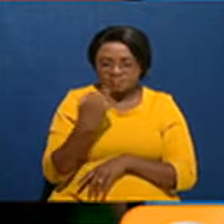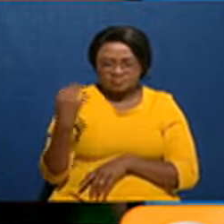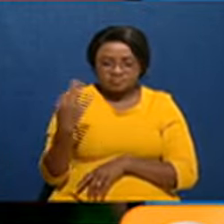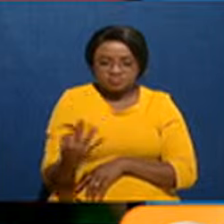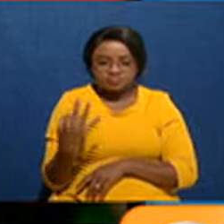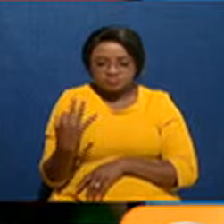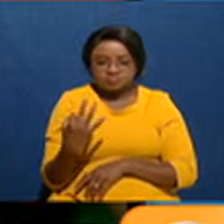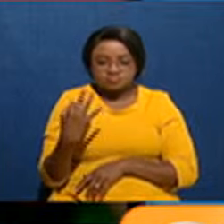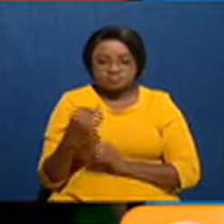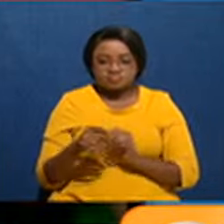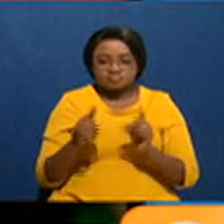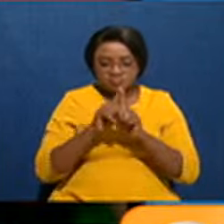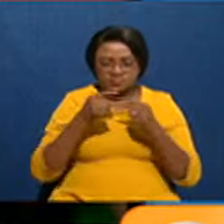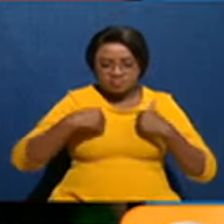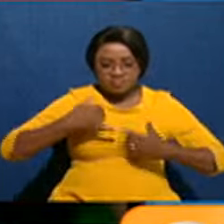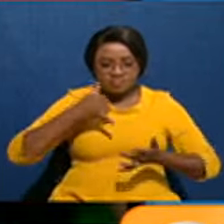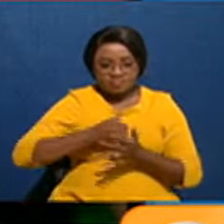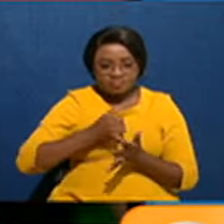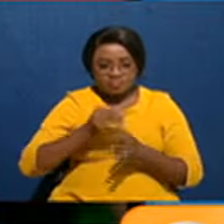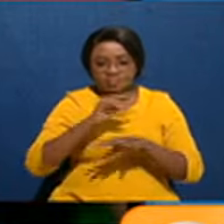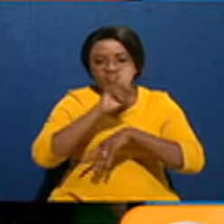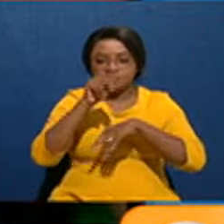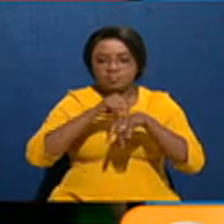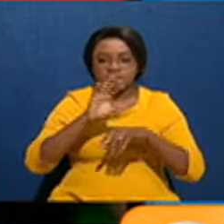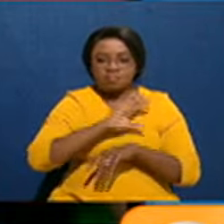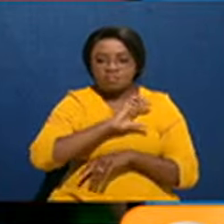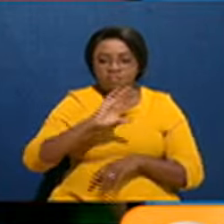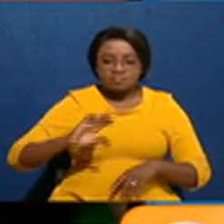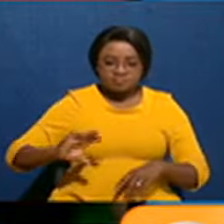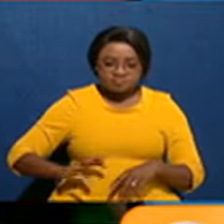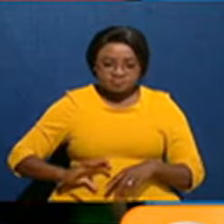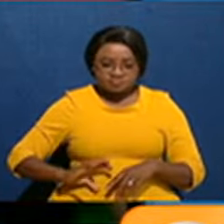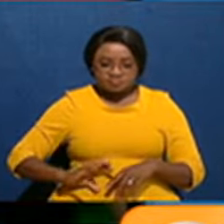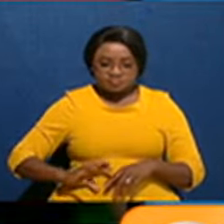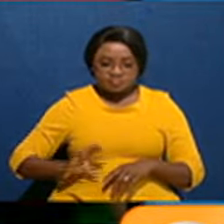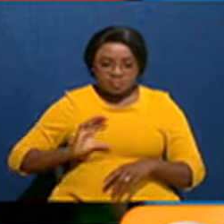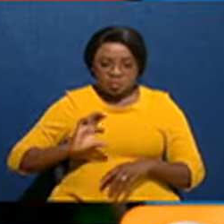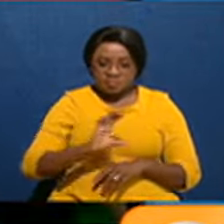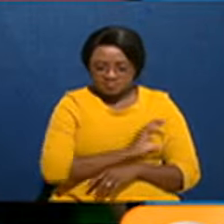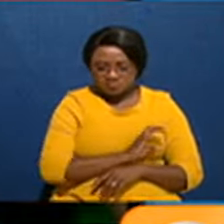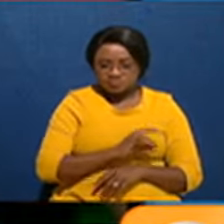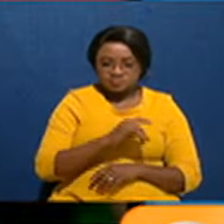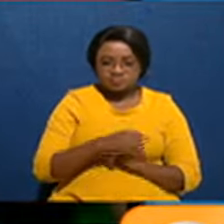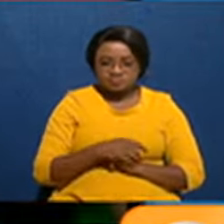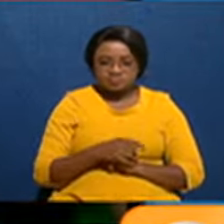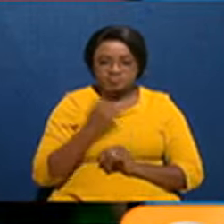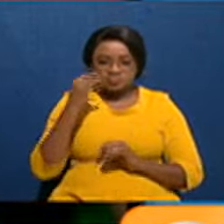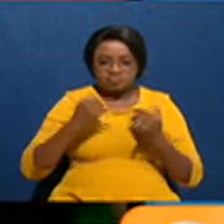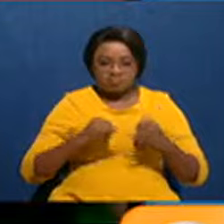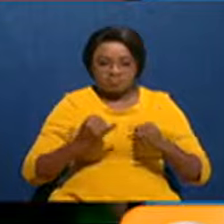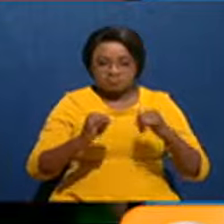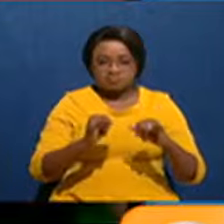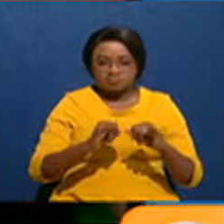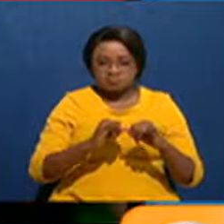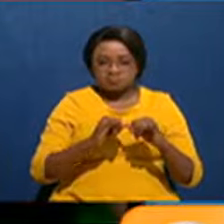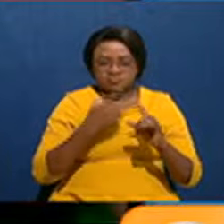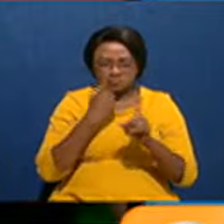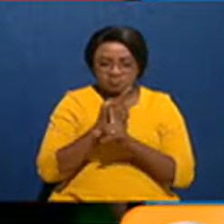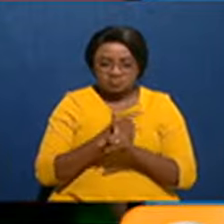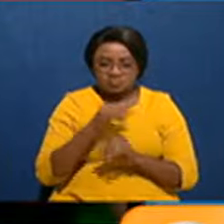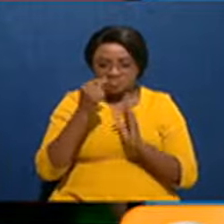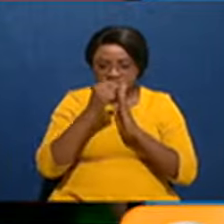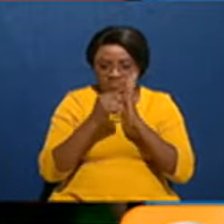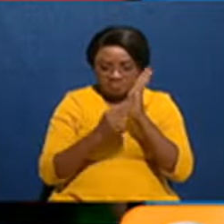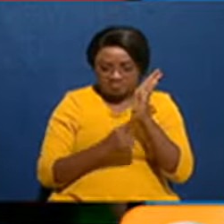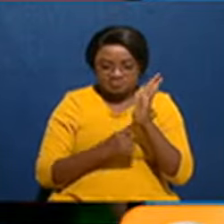in the National Committee on Implementation of Eurocodes. And so I've been involved in developing standards of practice